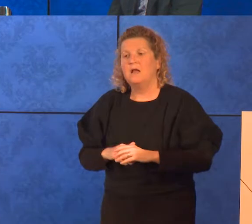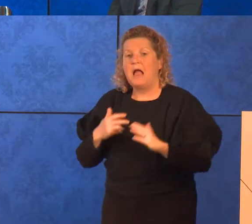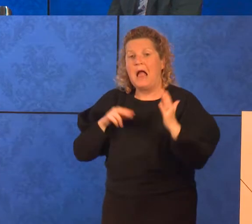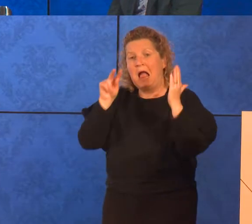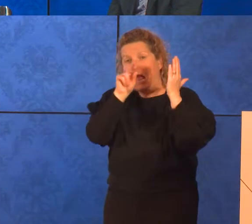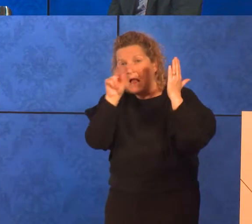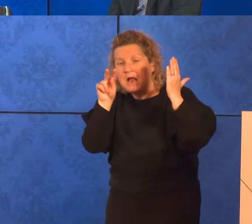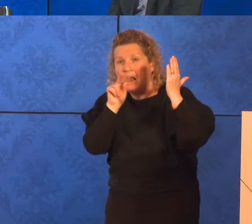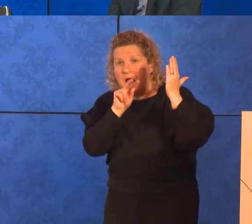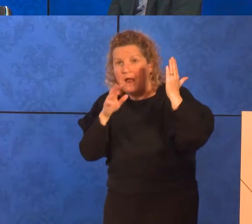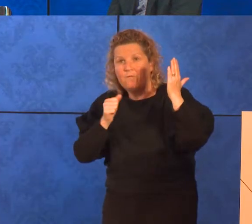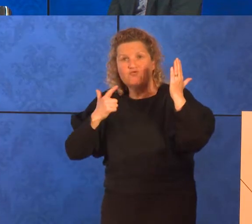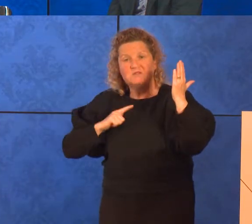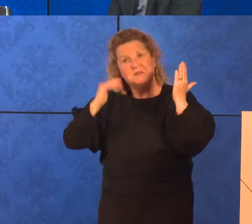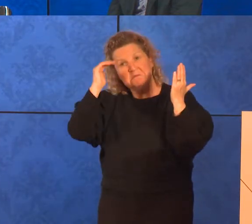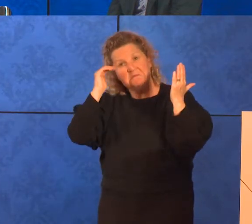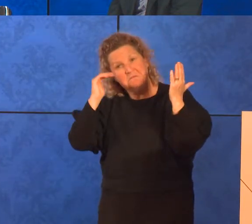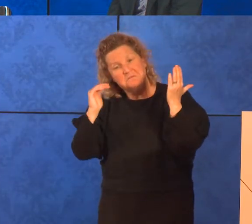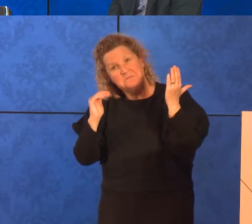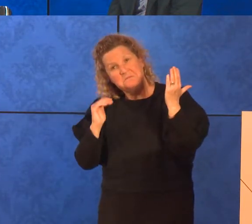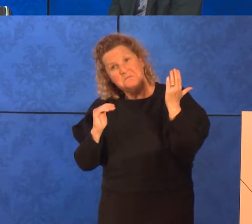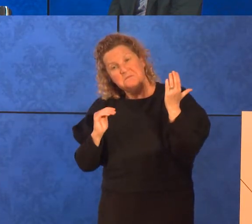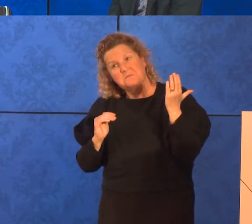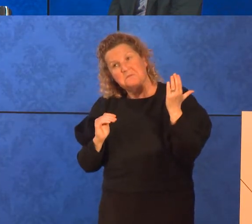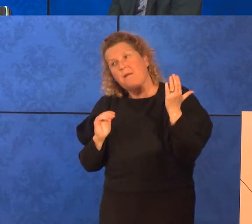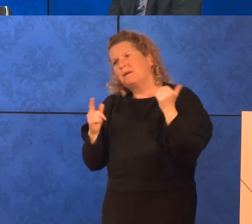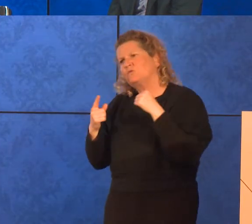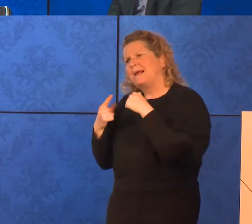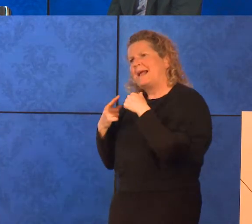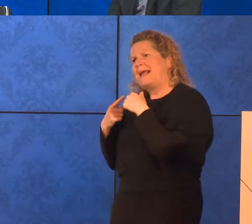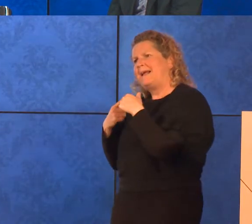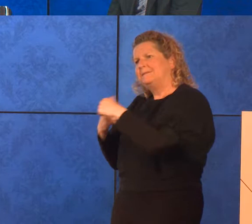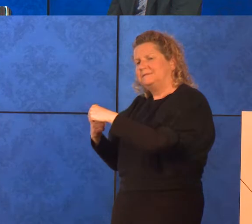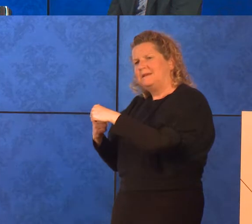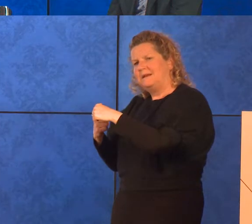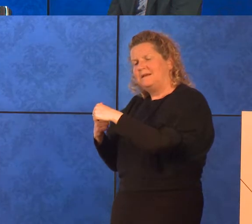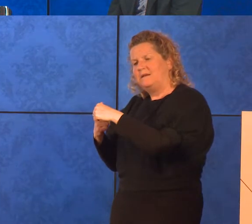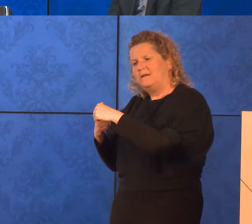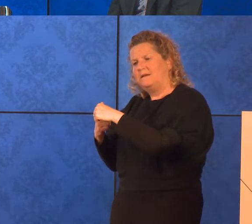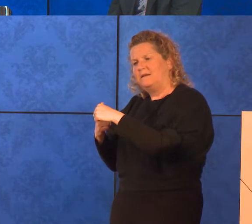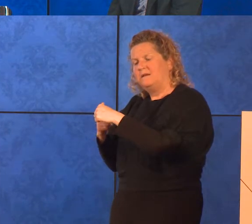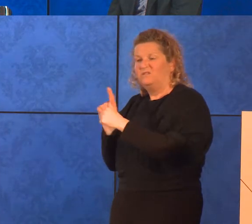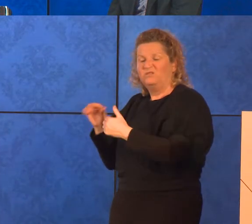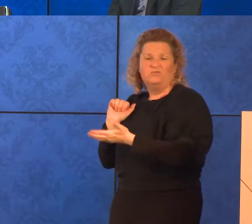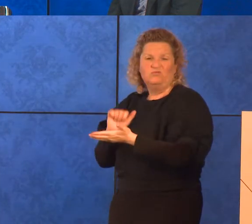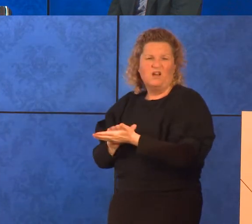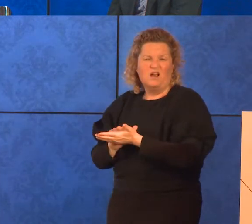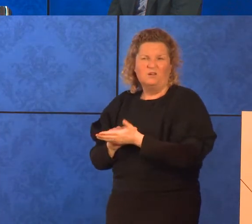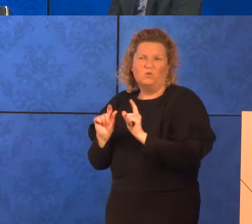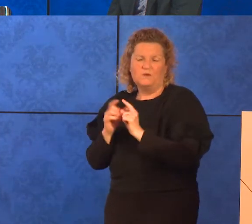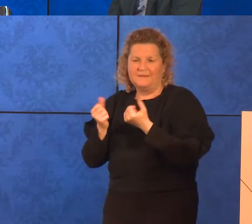was reason for it. But, I would say to your question, for me, you're right, there was some very